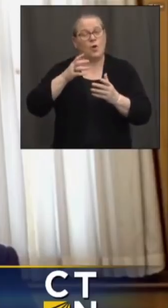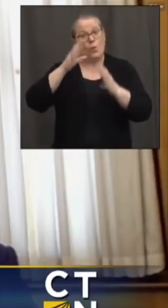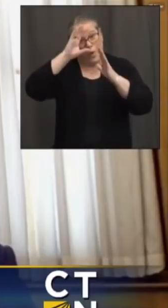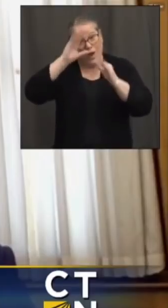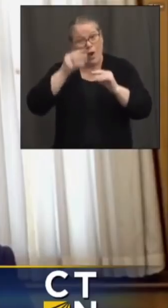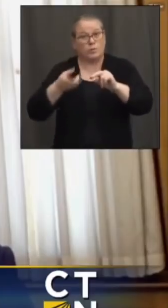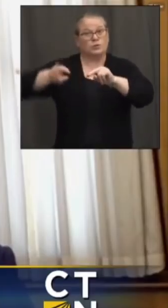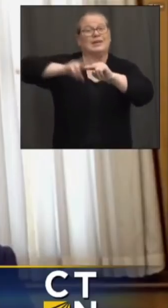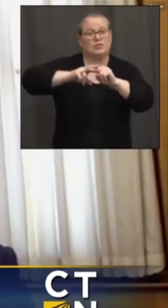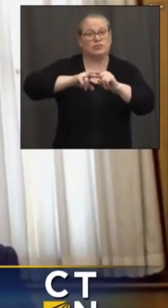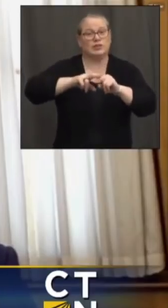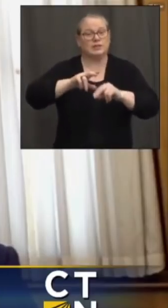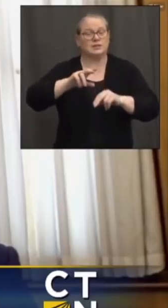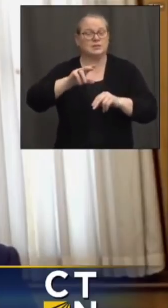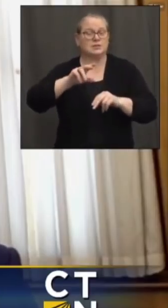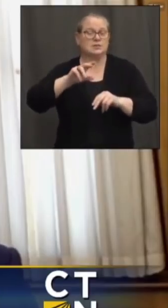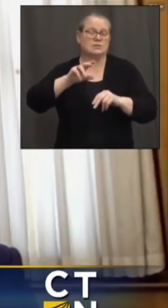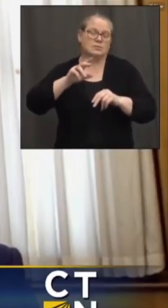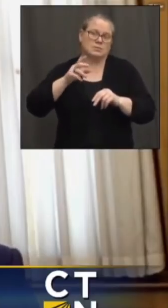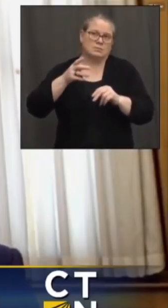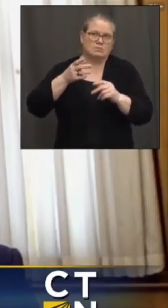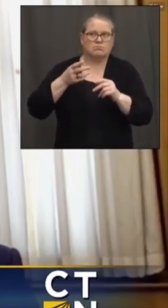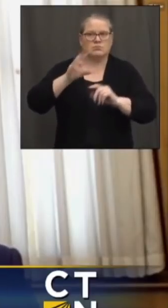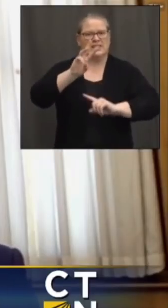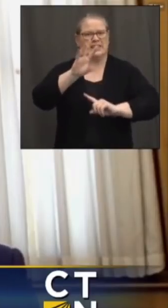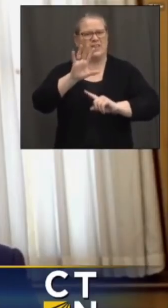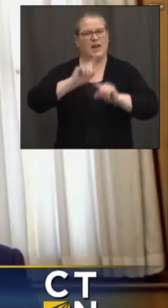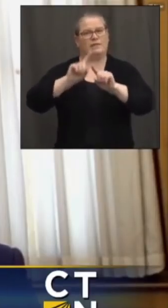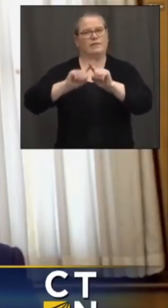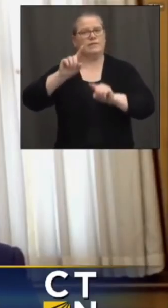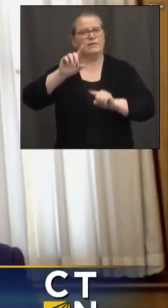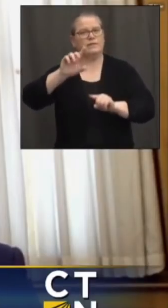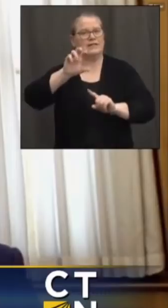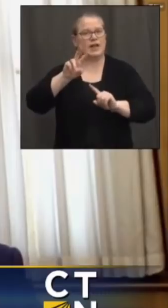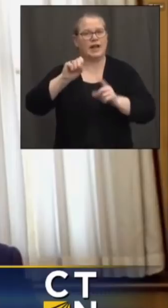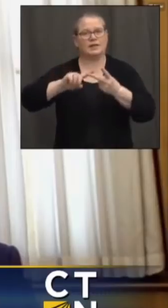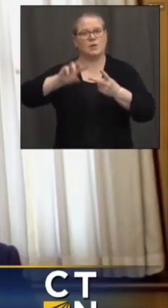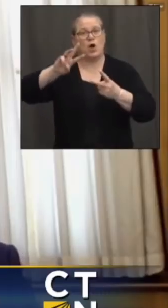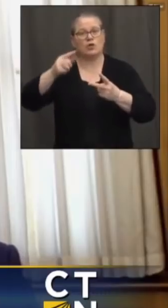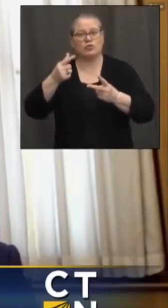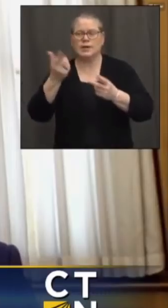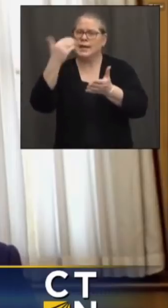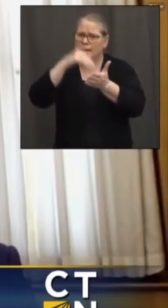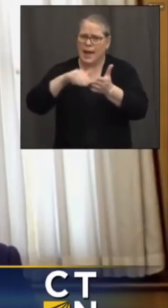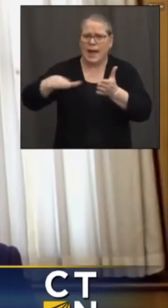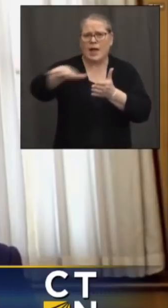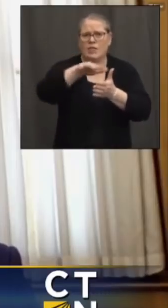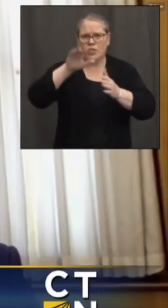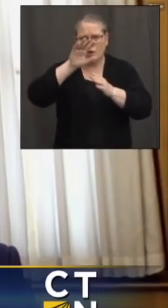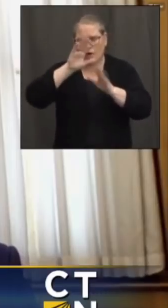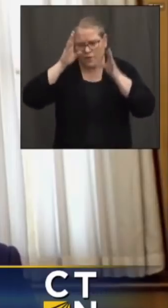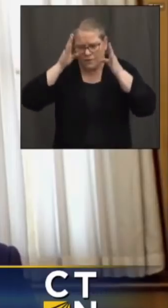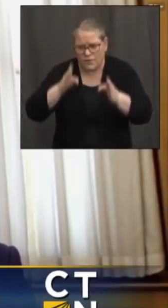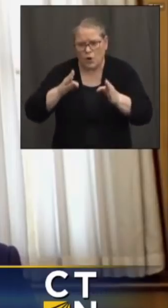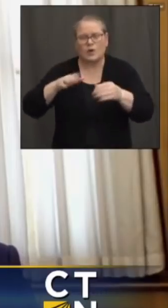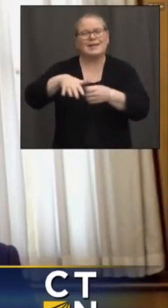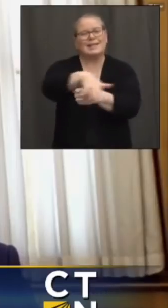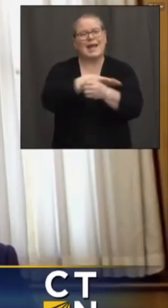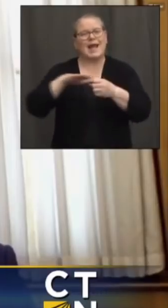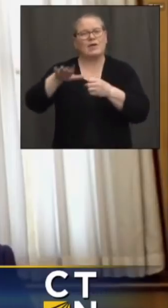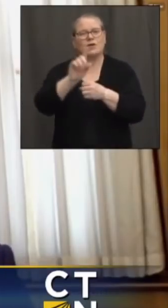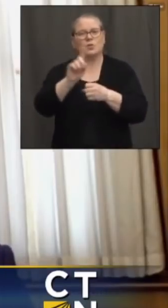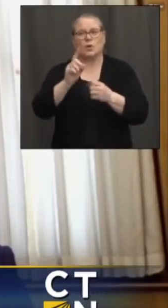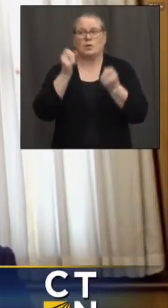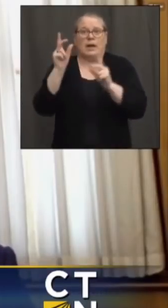with CVS and Walgreens to make sure the sites that they open up, again, are focused on our high SVI communities, as well as some of the rural corners of